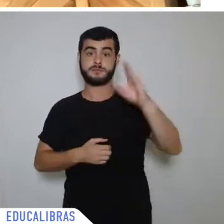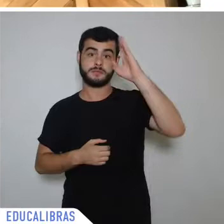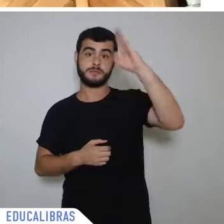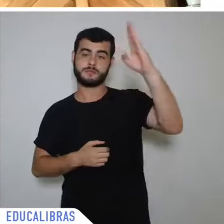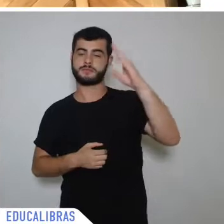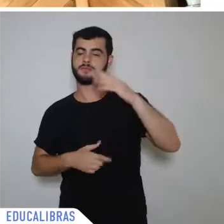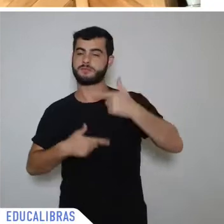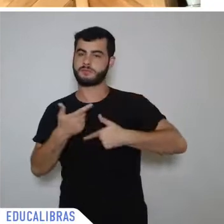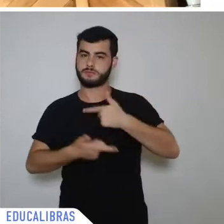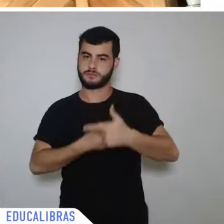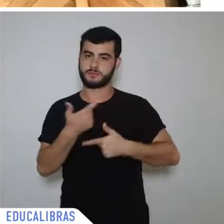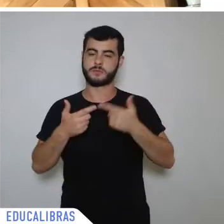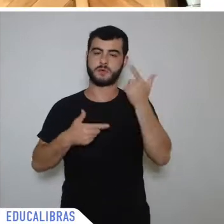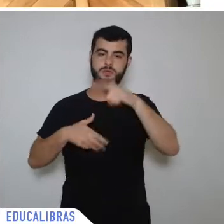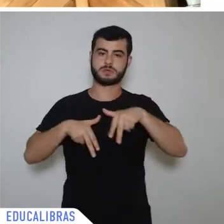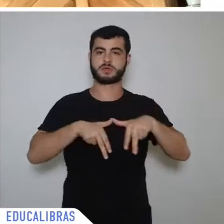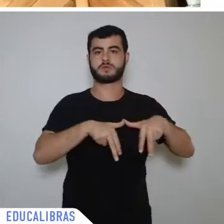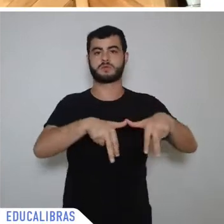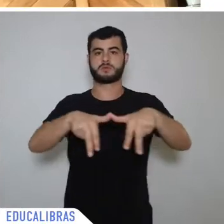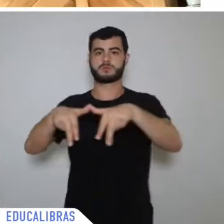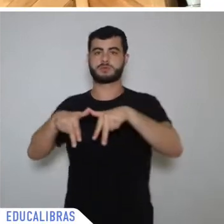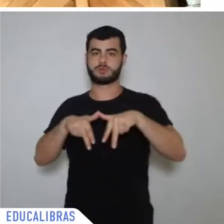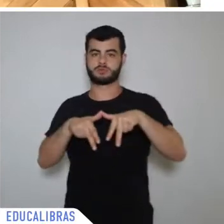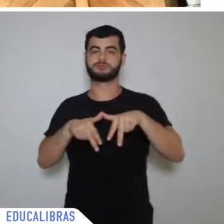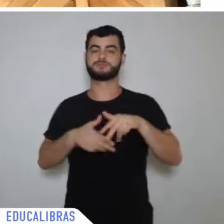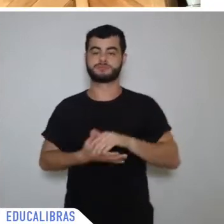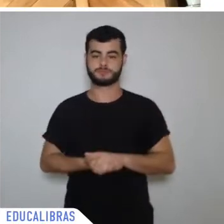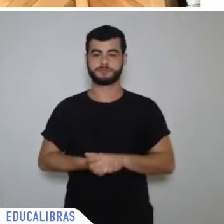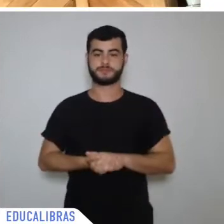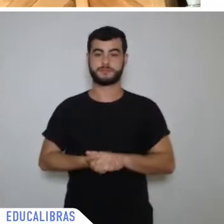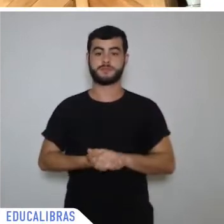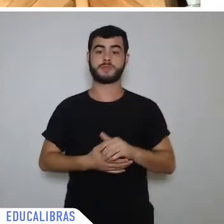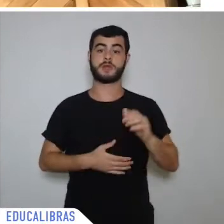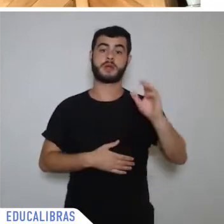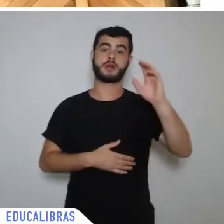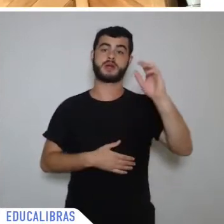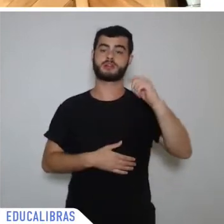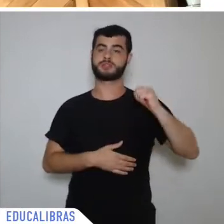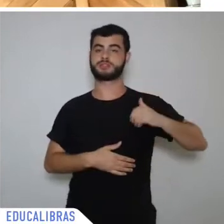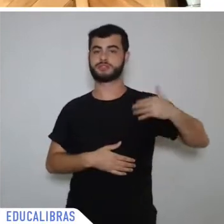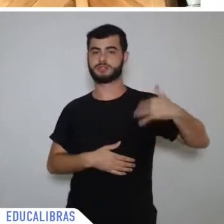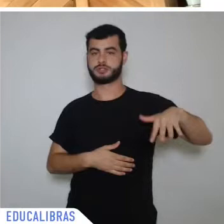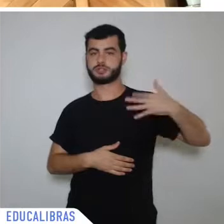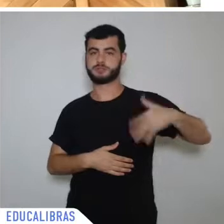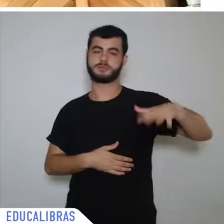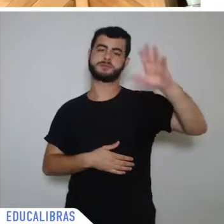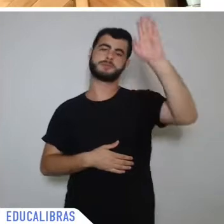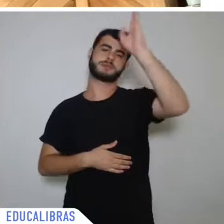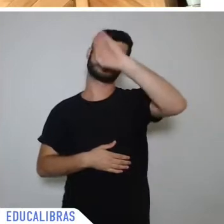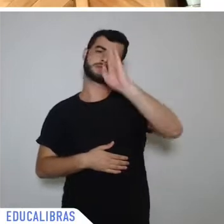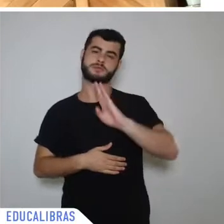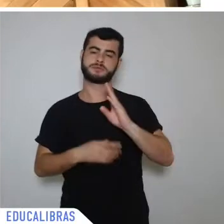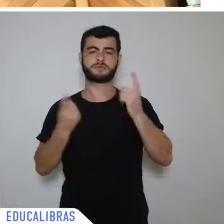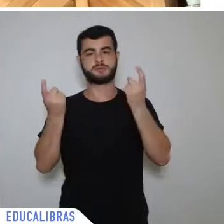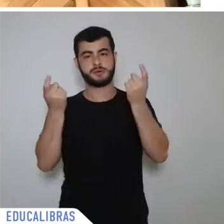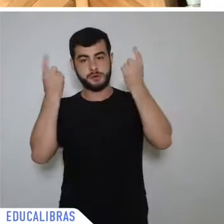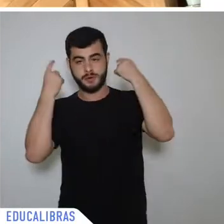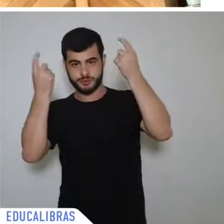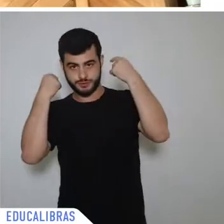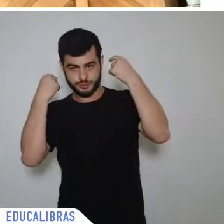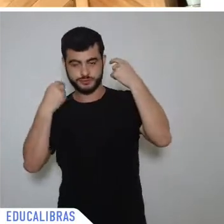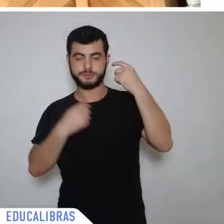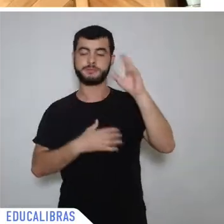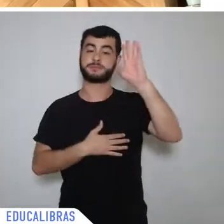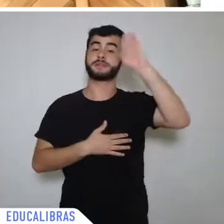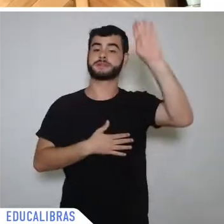will impact the reproductive situation for them at a long term.